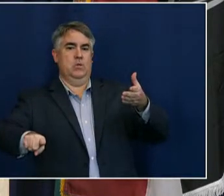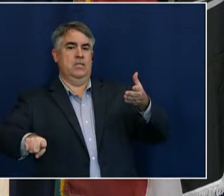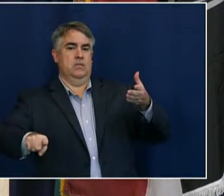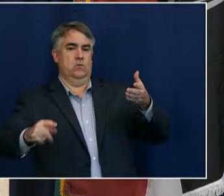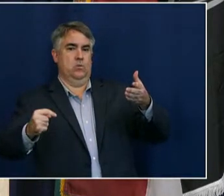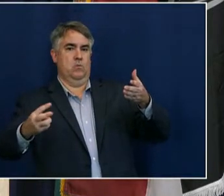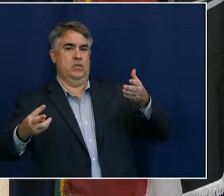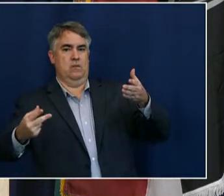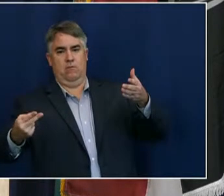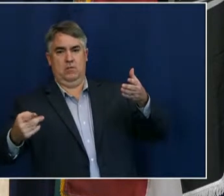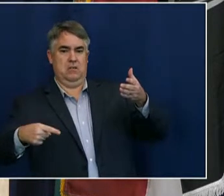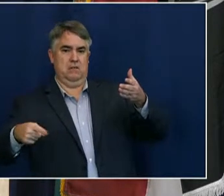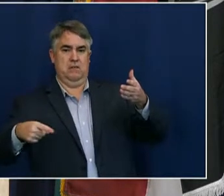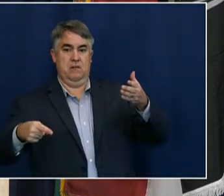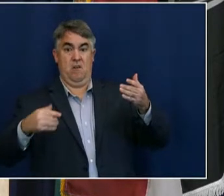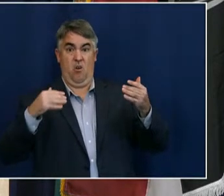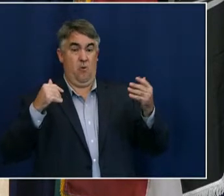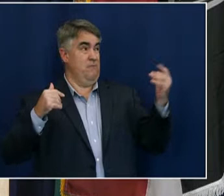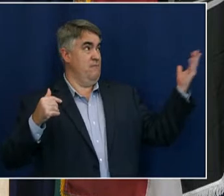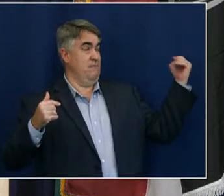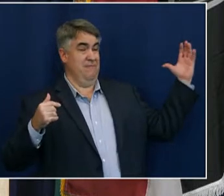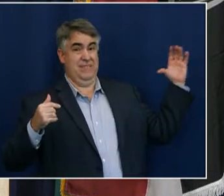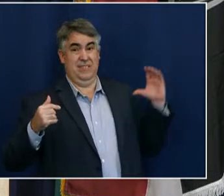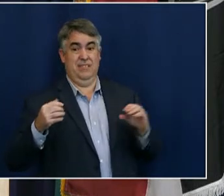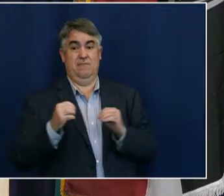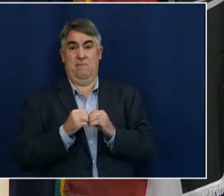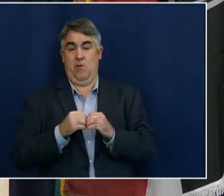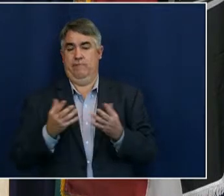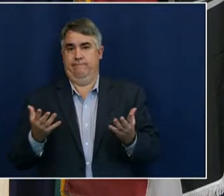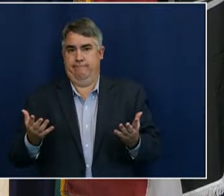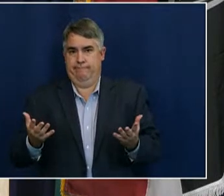early next week. And, Paul, it's a classic,